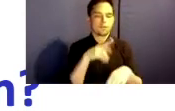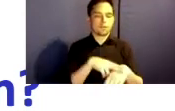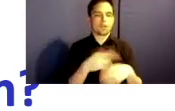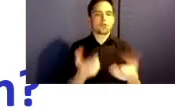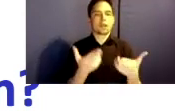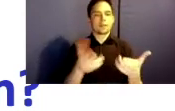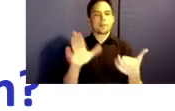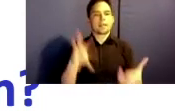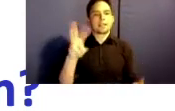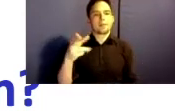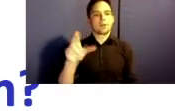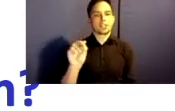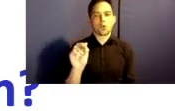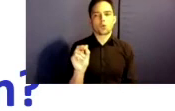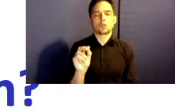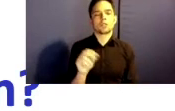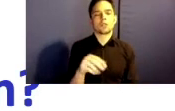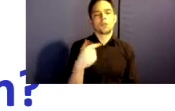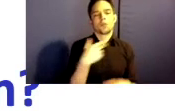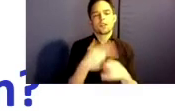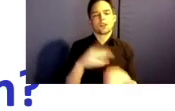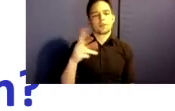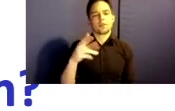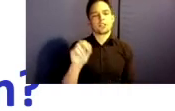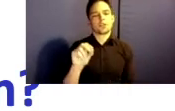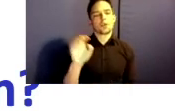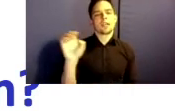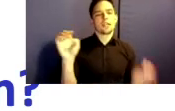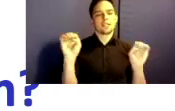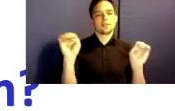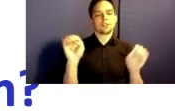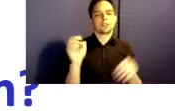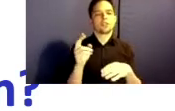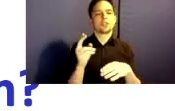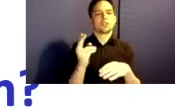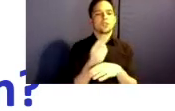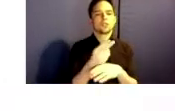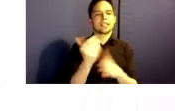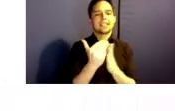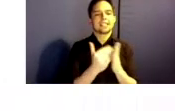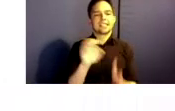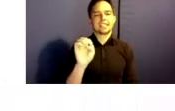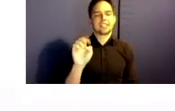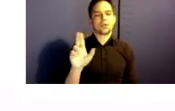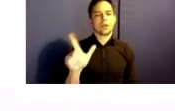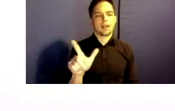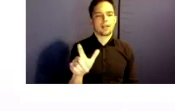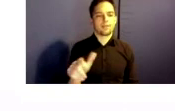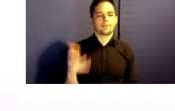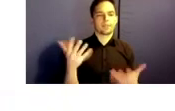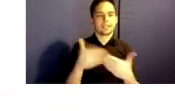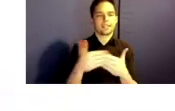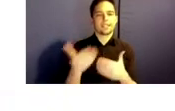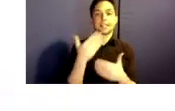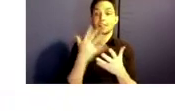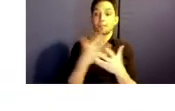by WHO, what we call the WHO emergency use listing vaccines. Next, please. Thank you so much. We need